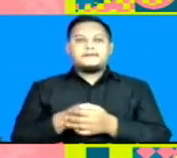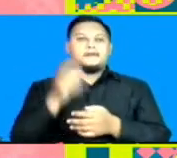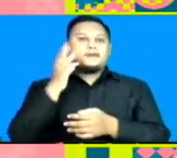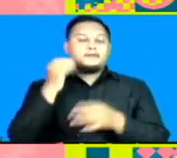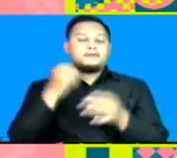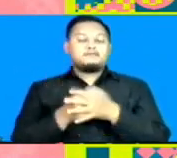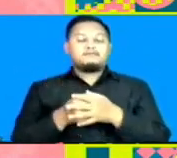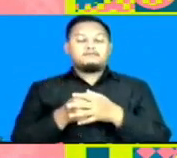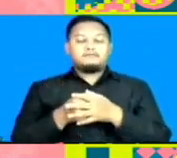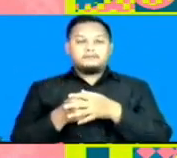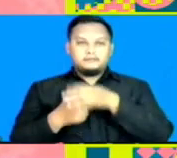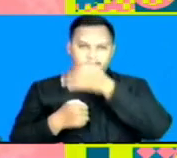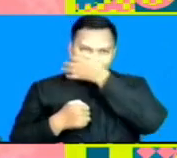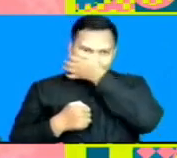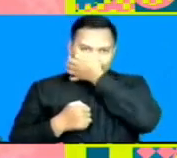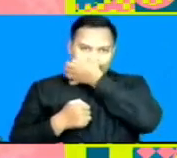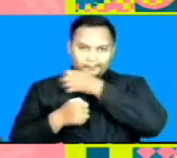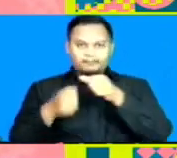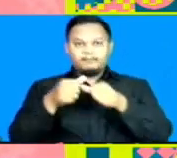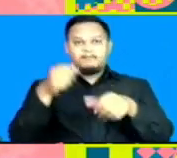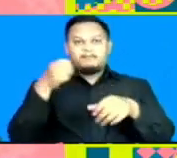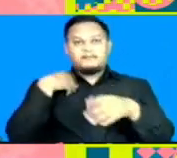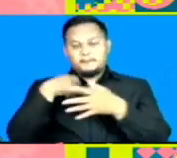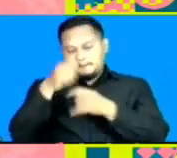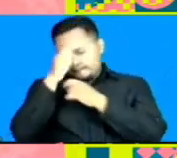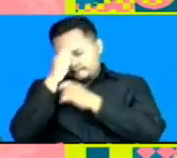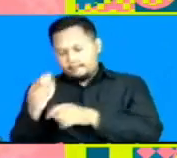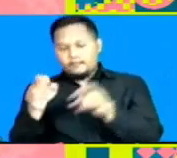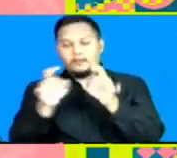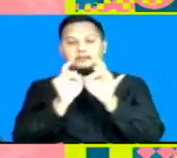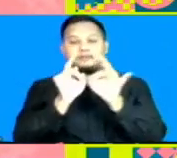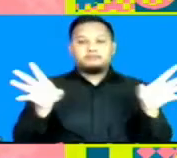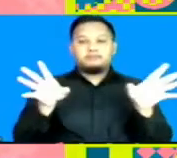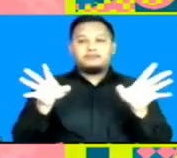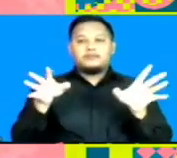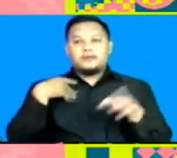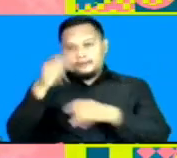diverse peoples and countries and regions and religions, I think that